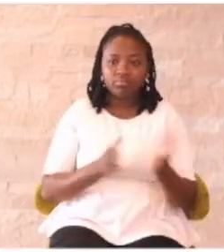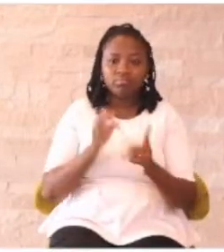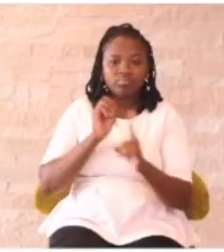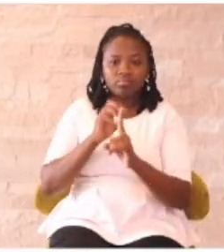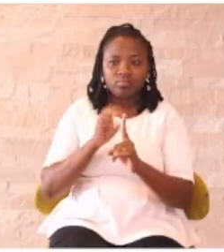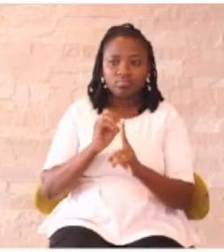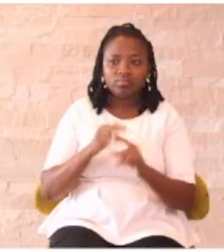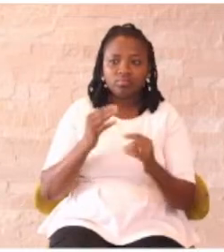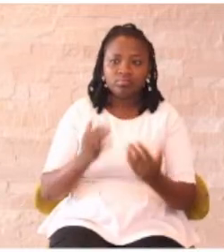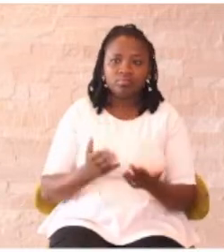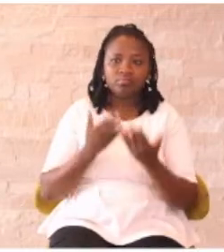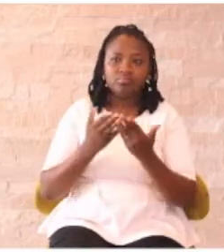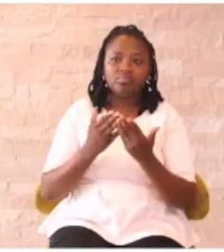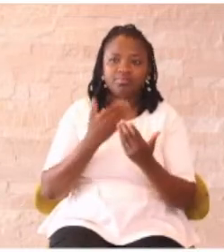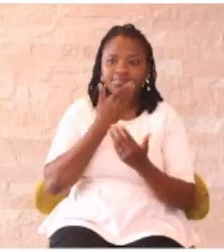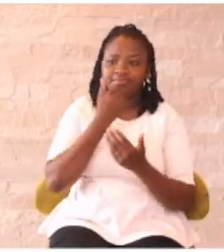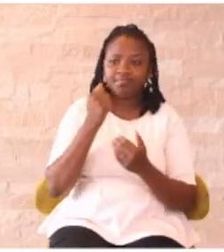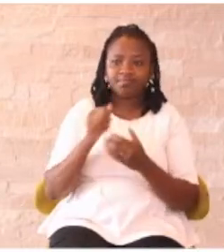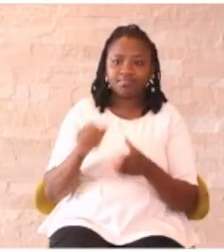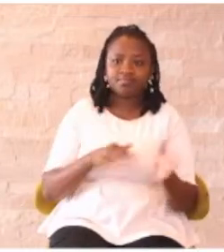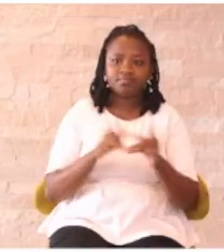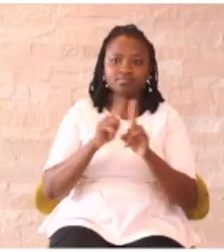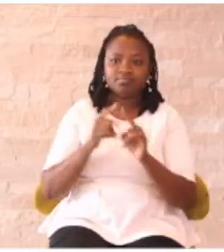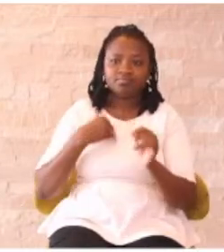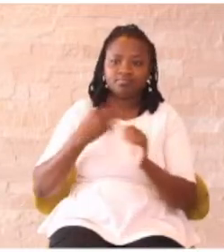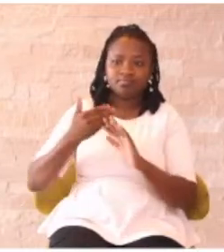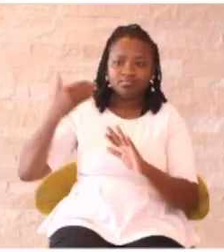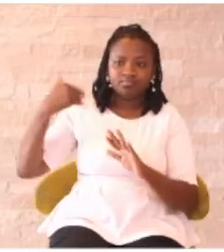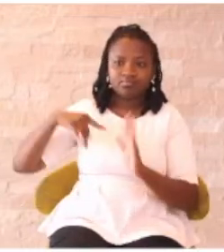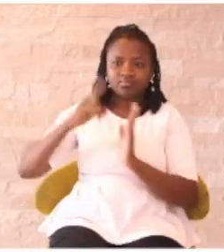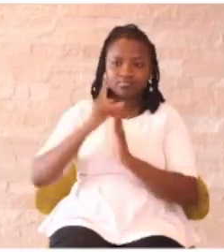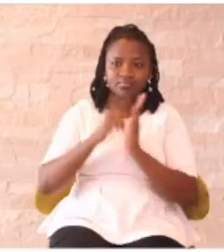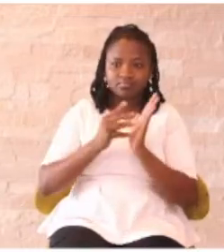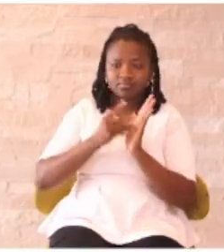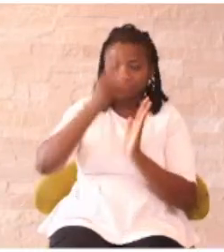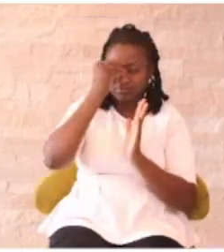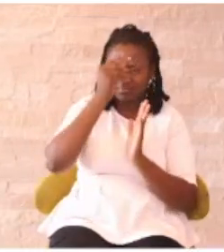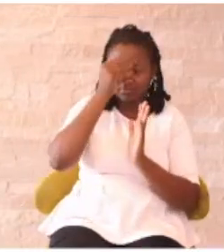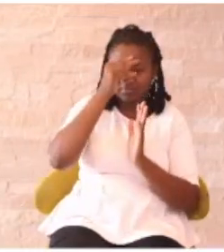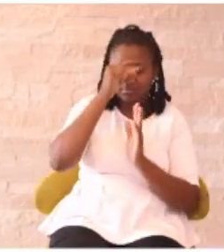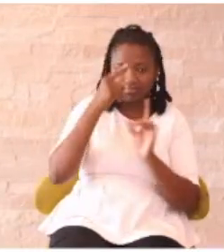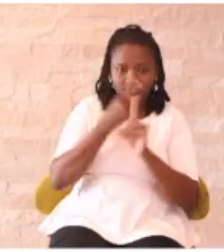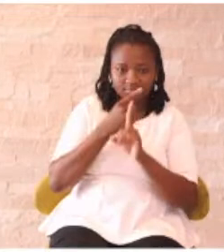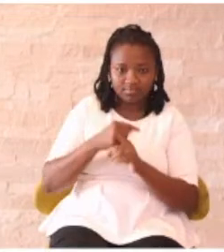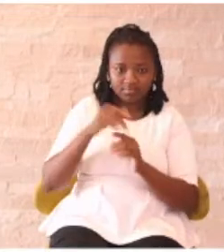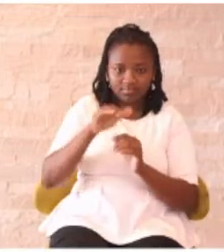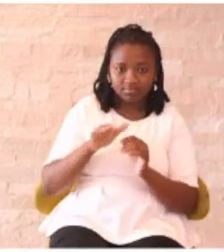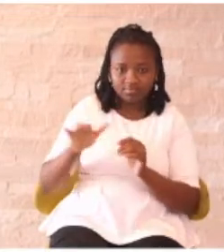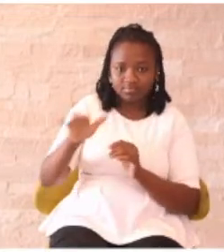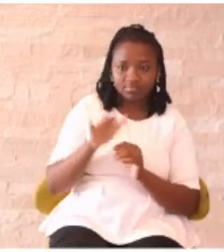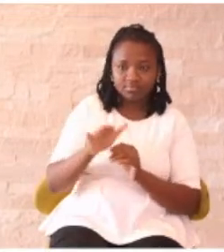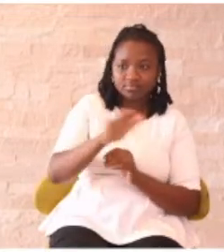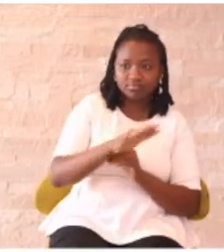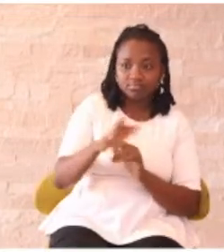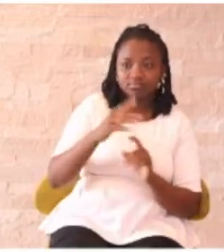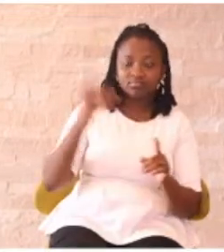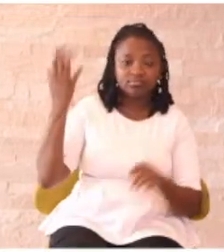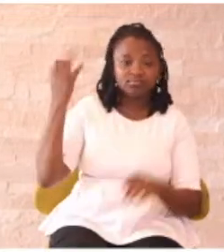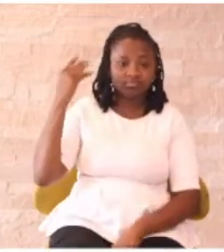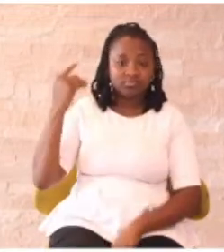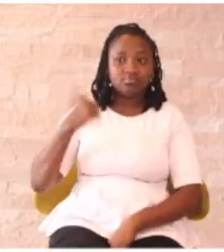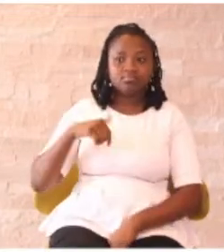practices and lessons across the different districts. So before, we used to have